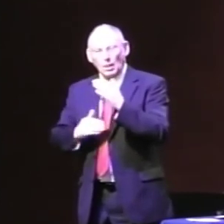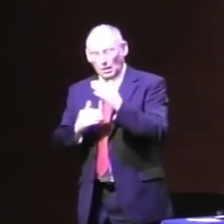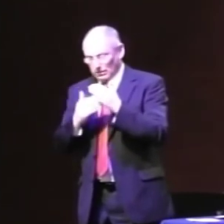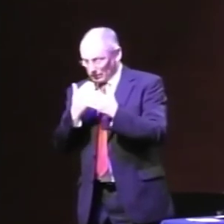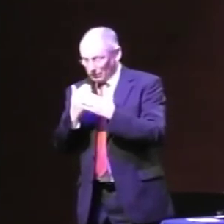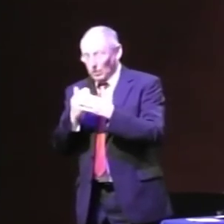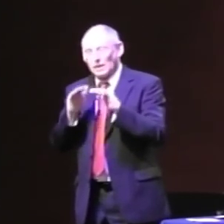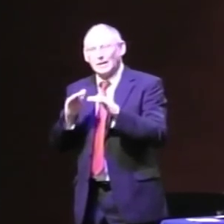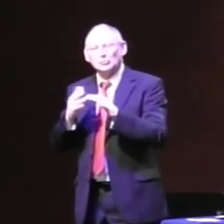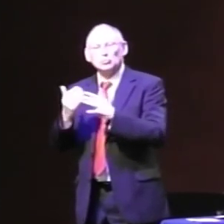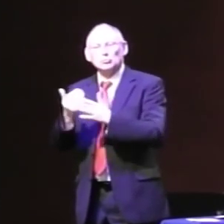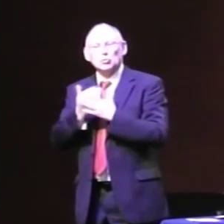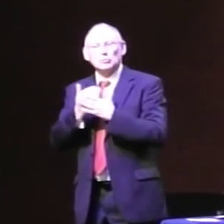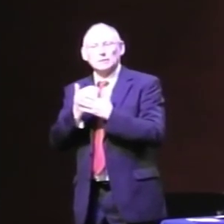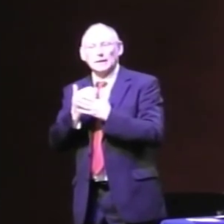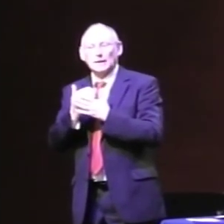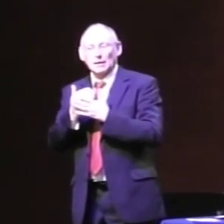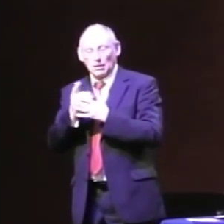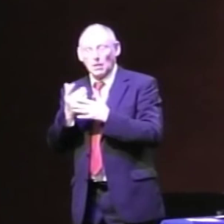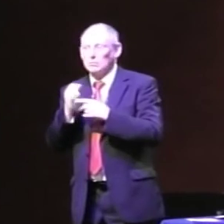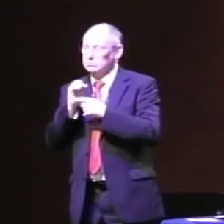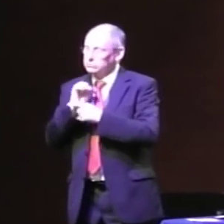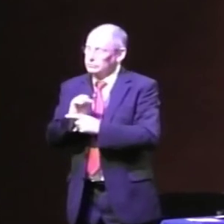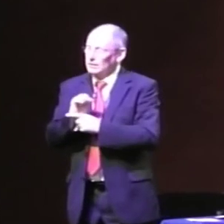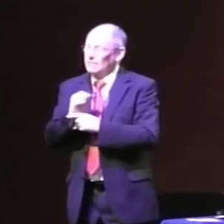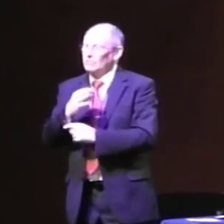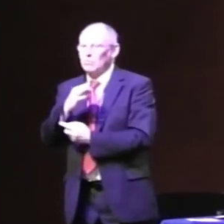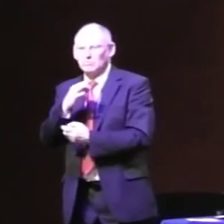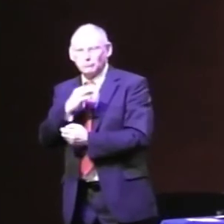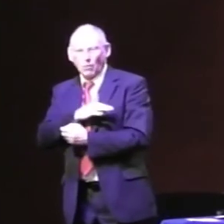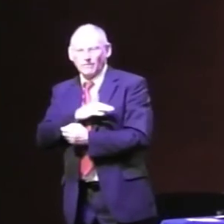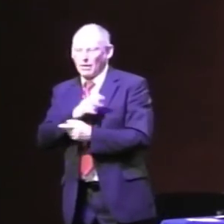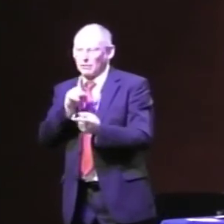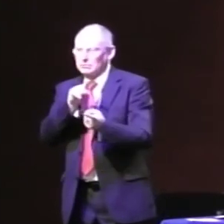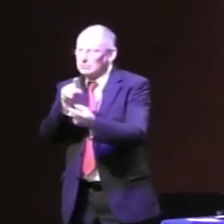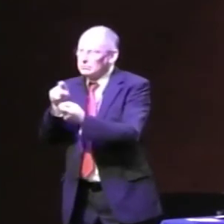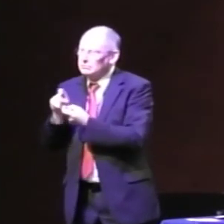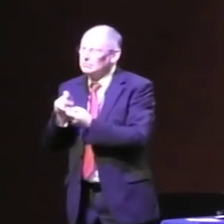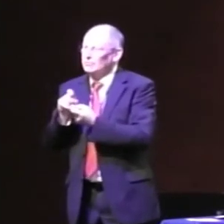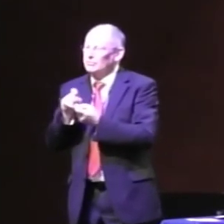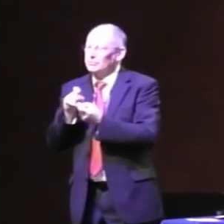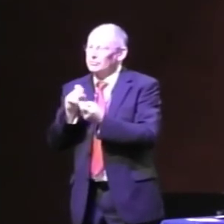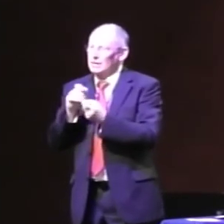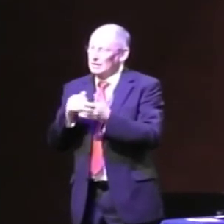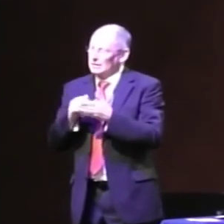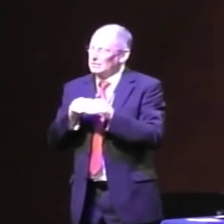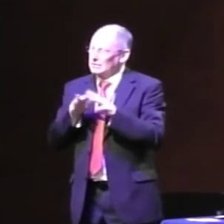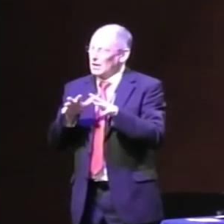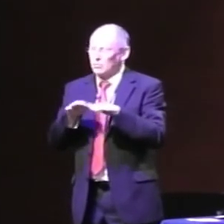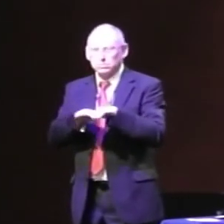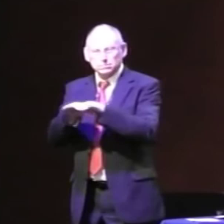national security services are protected from profit-seeking tentacles on the now